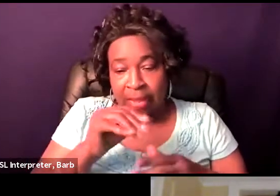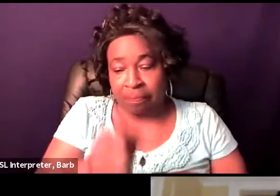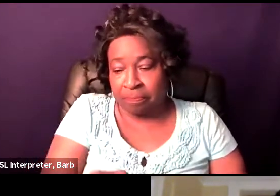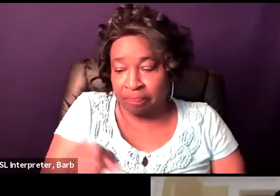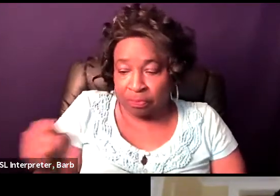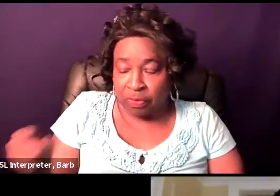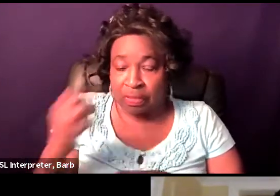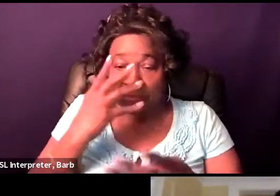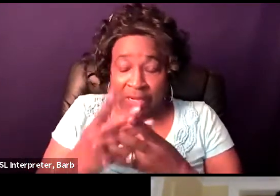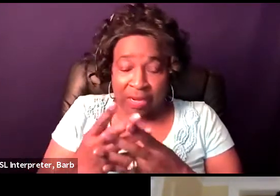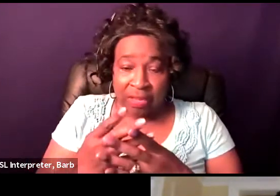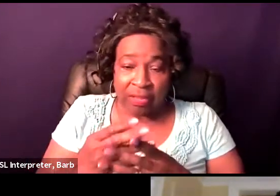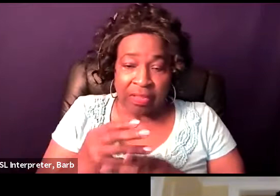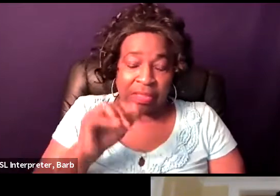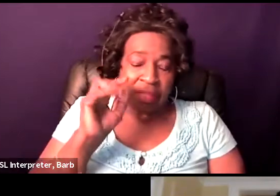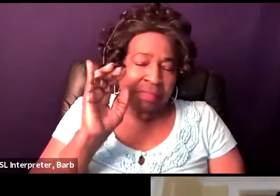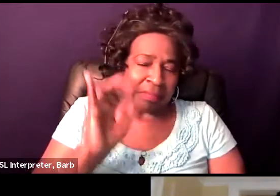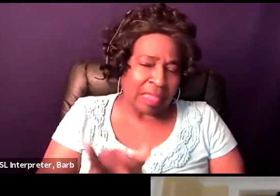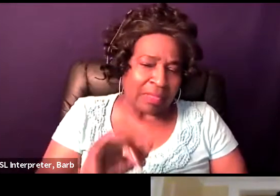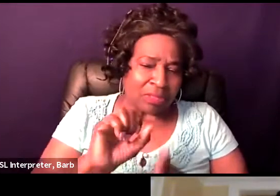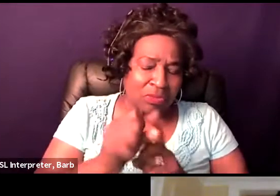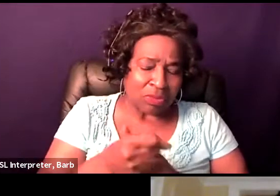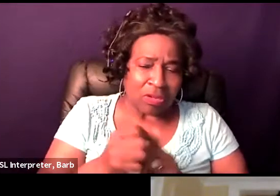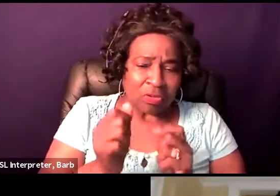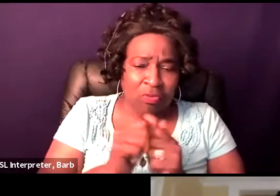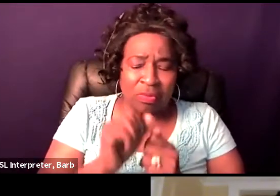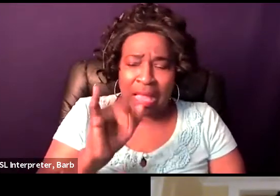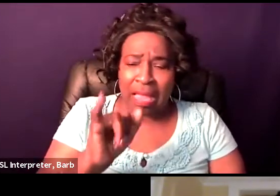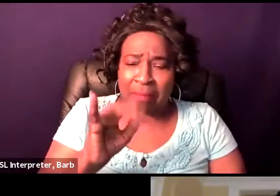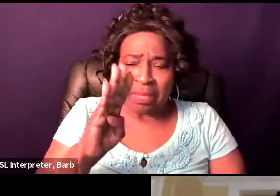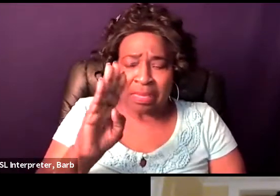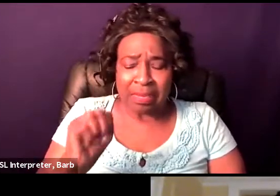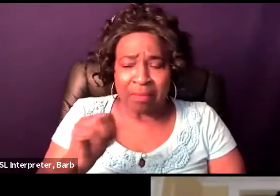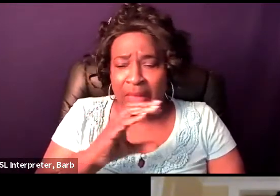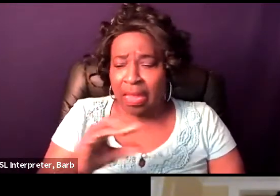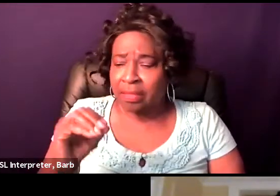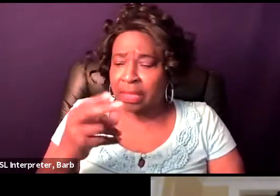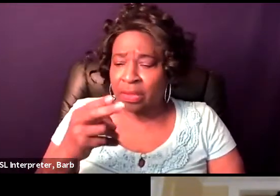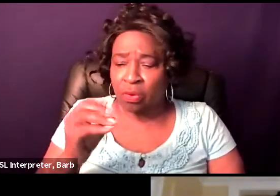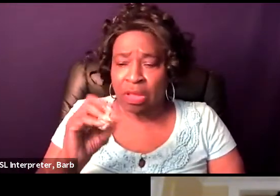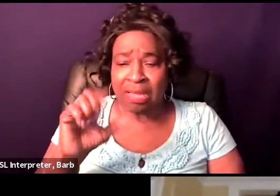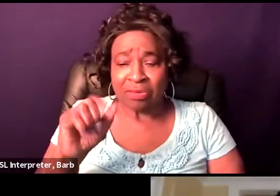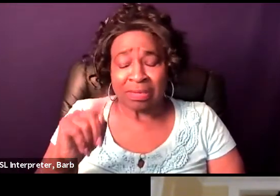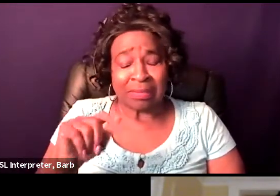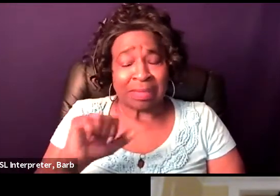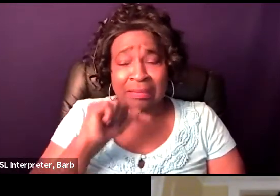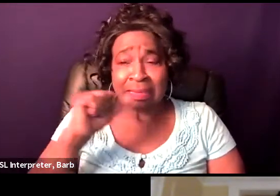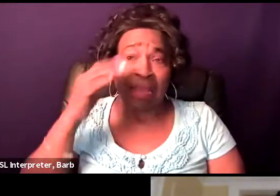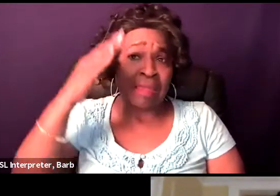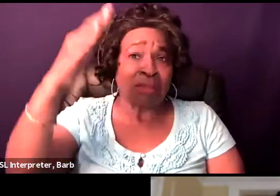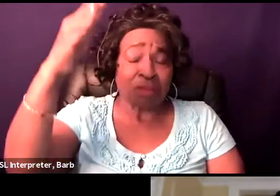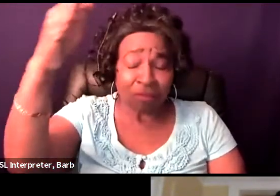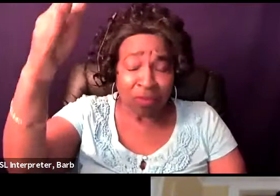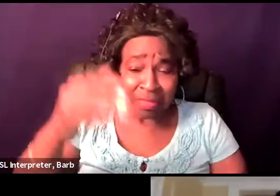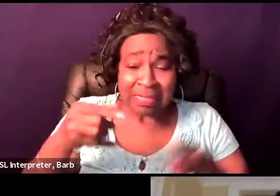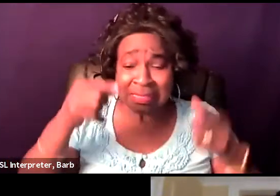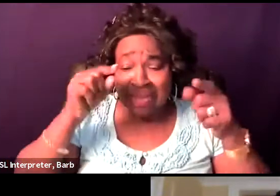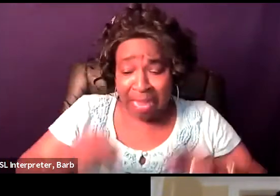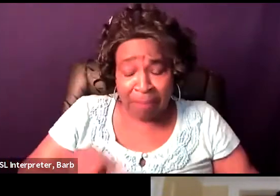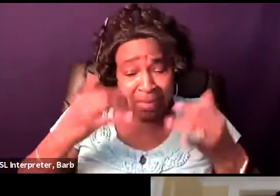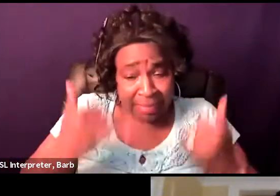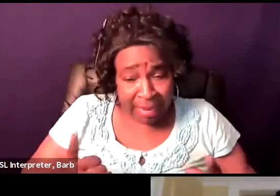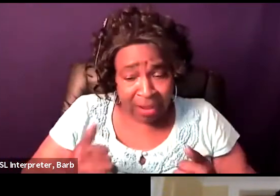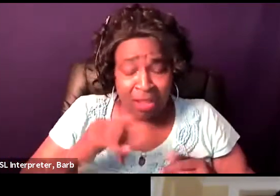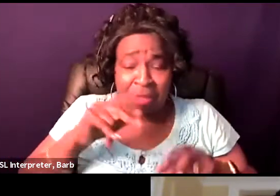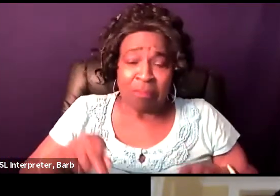of IBM and the Holocaust, it's not far away. It's happening right now. And there are people going to work right now contributing